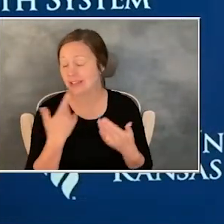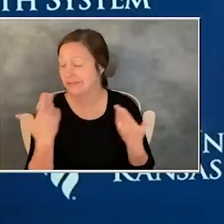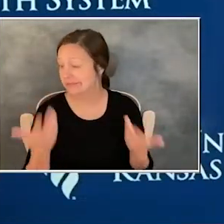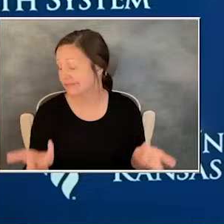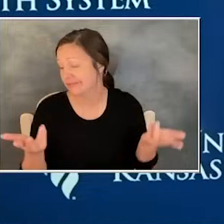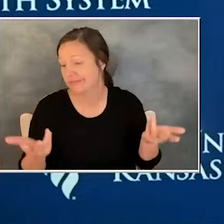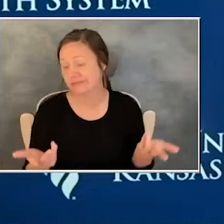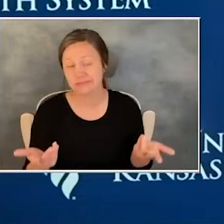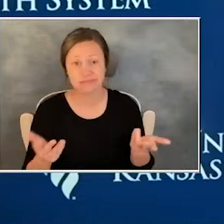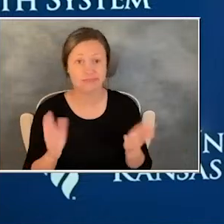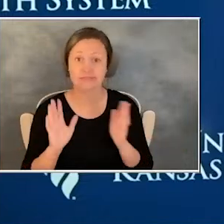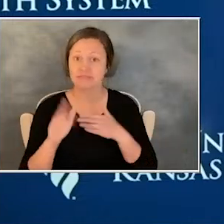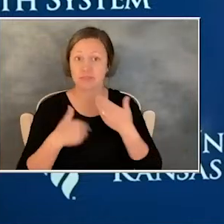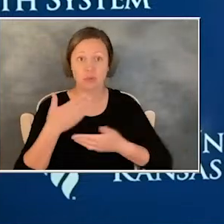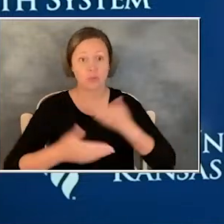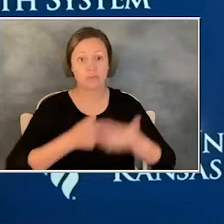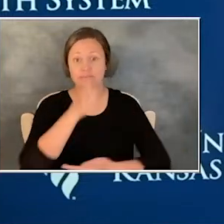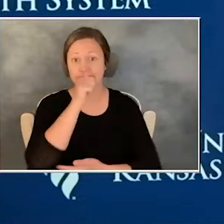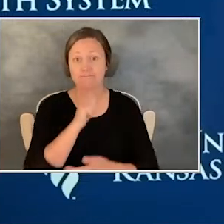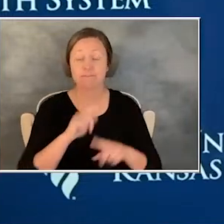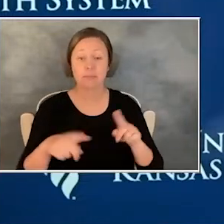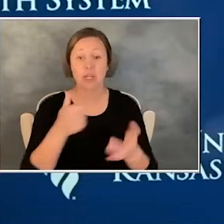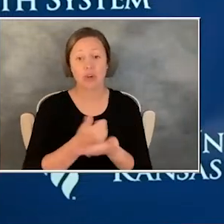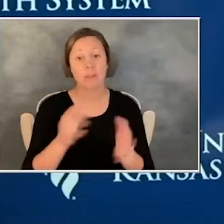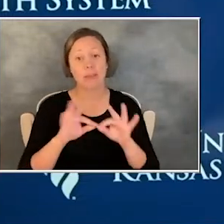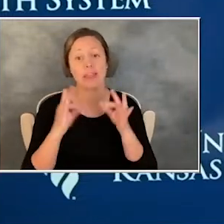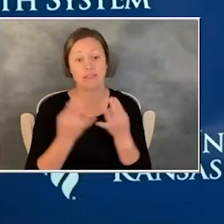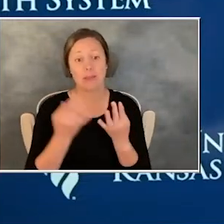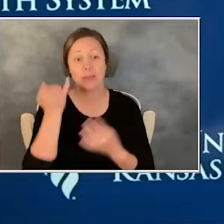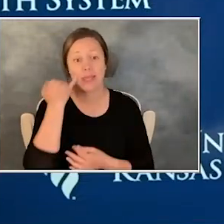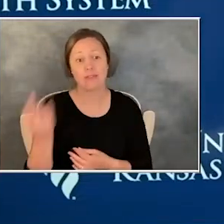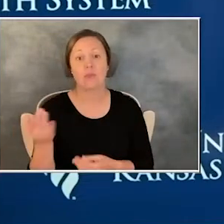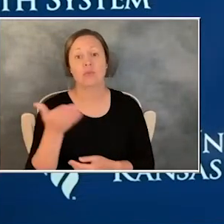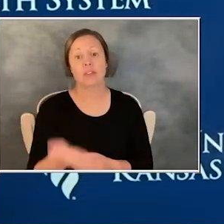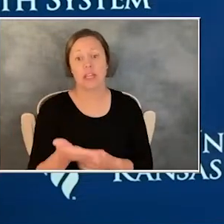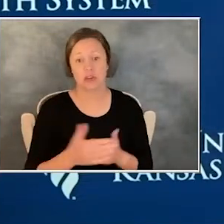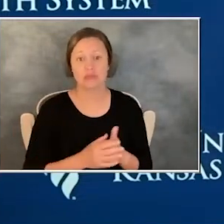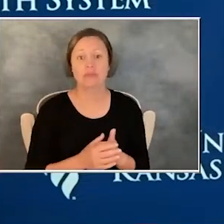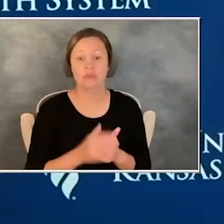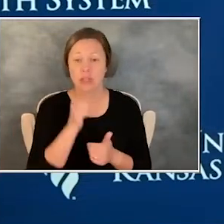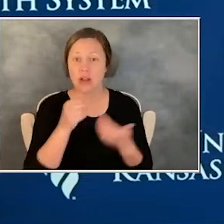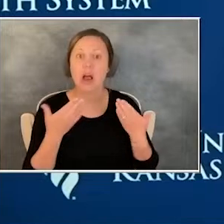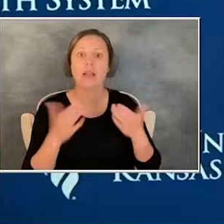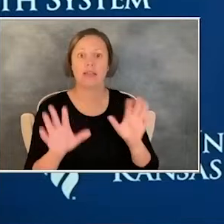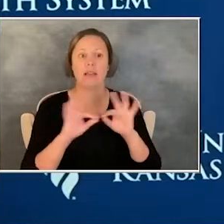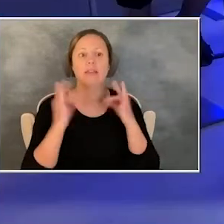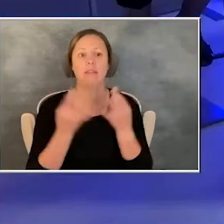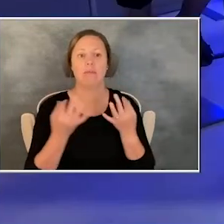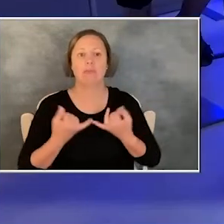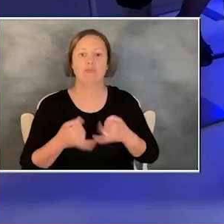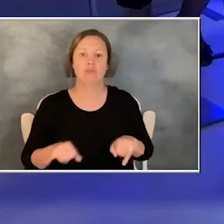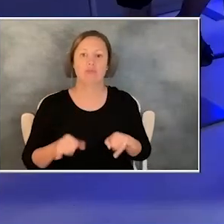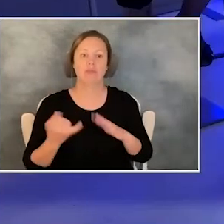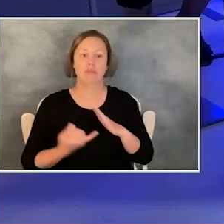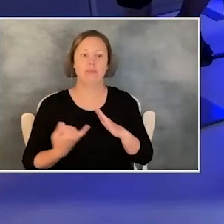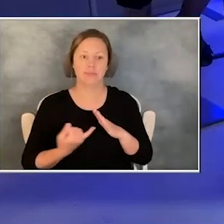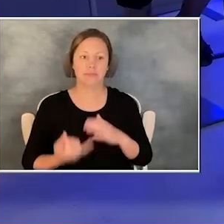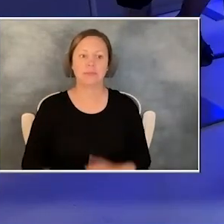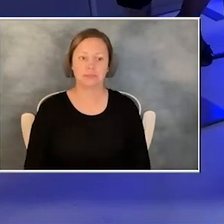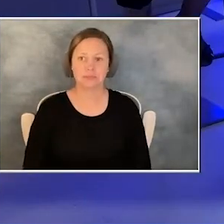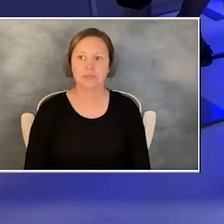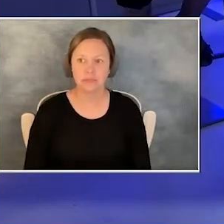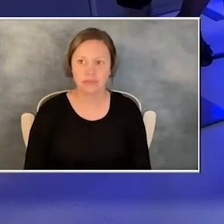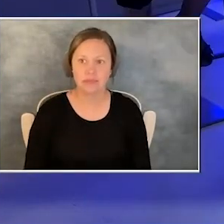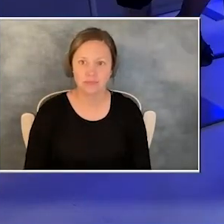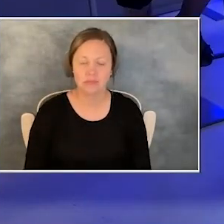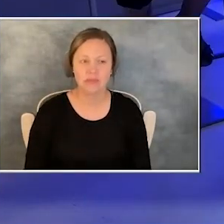keep marching through it. But you're helping the family by not letting them isolate and groundhog. I want to get to our takeaways today. Michelle, I'm